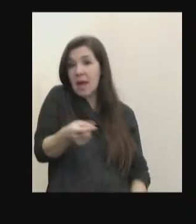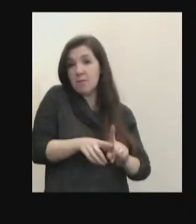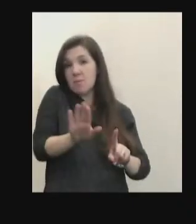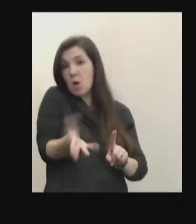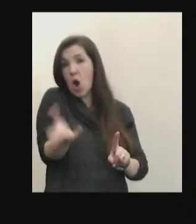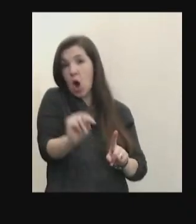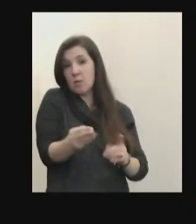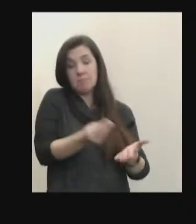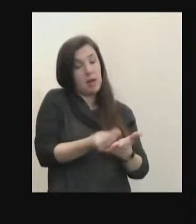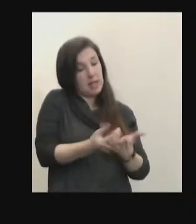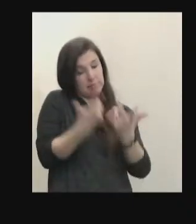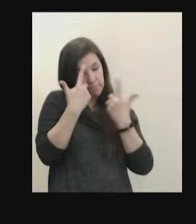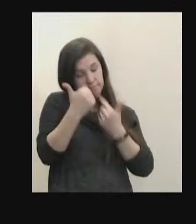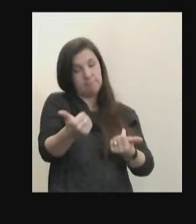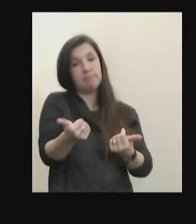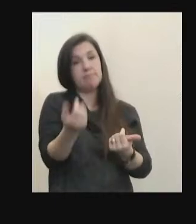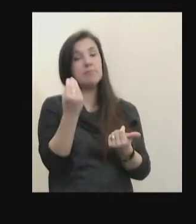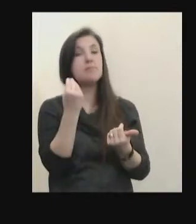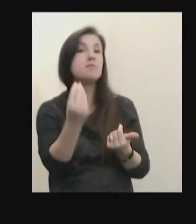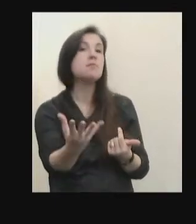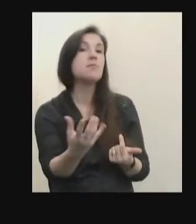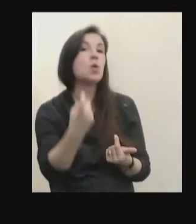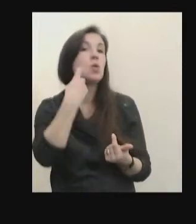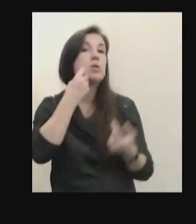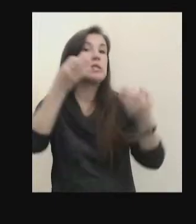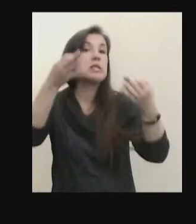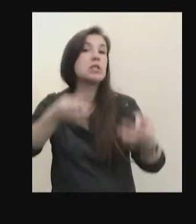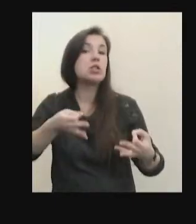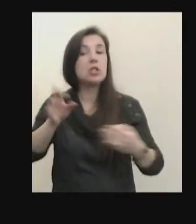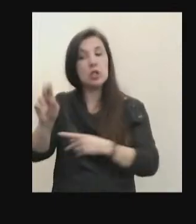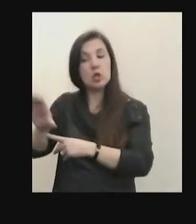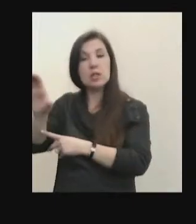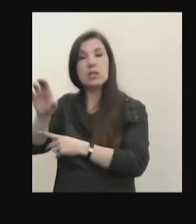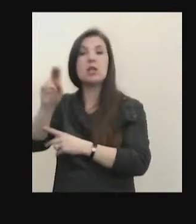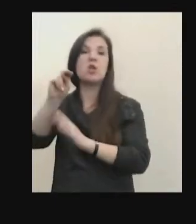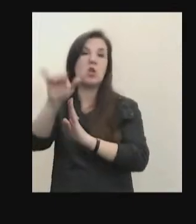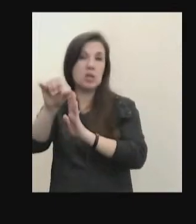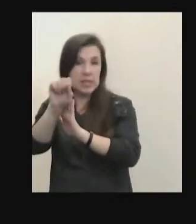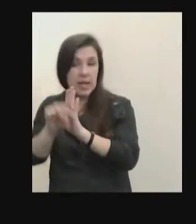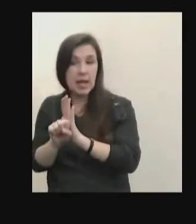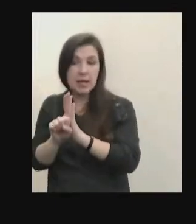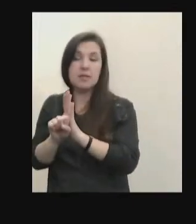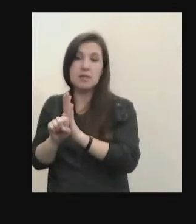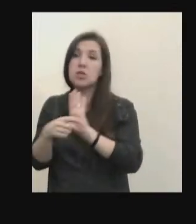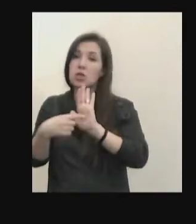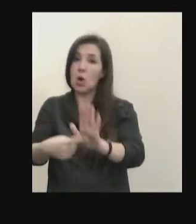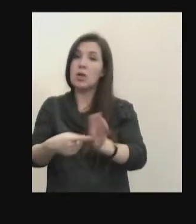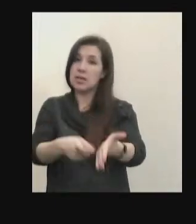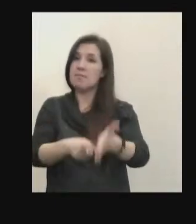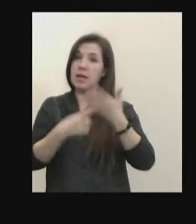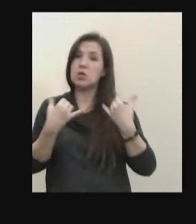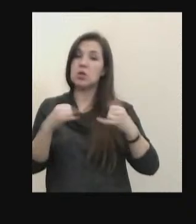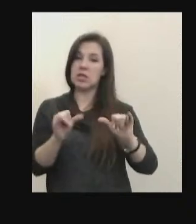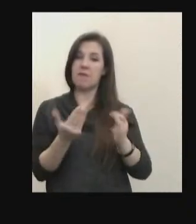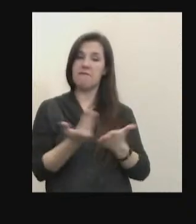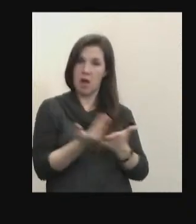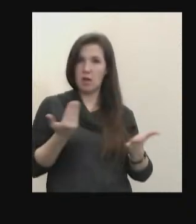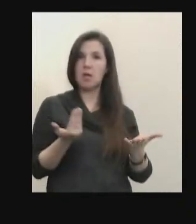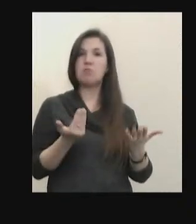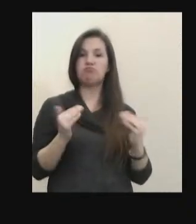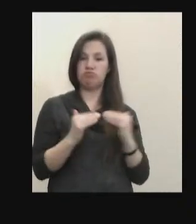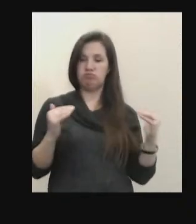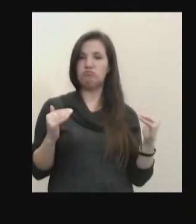but they should know that recent decisions in New York State indicate that these mandates are still valid. Vaccine mandate is